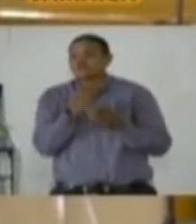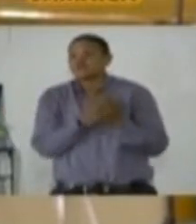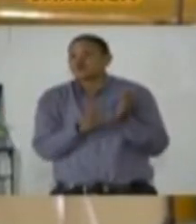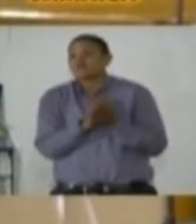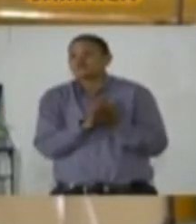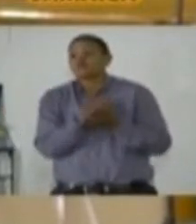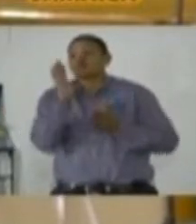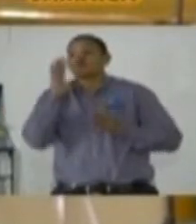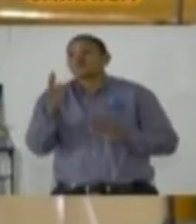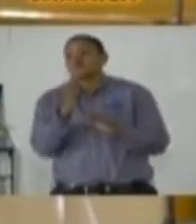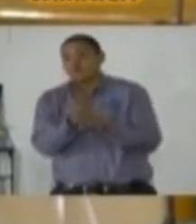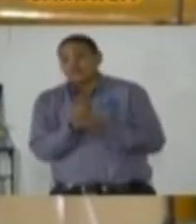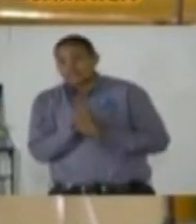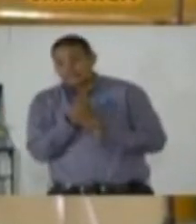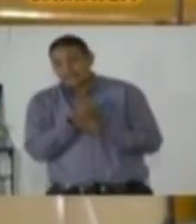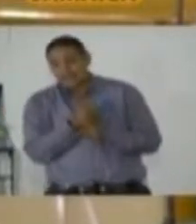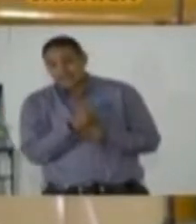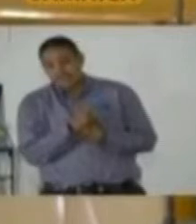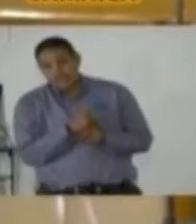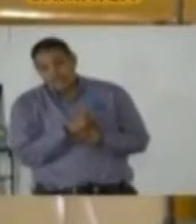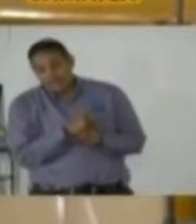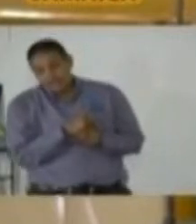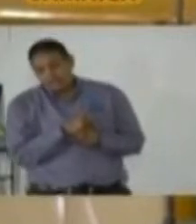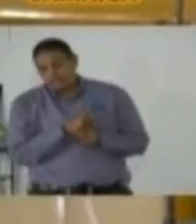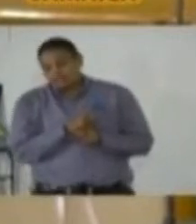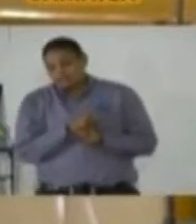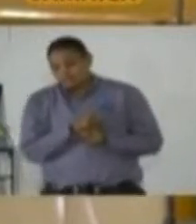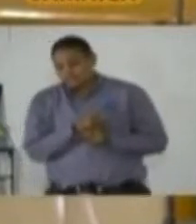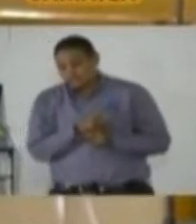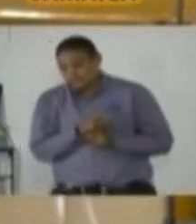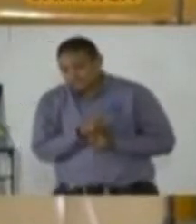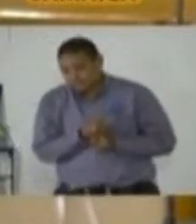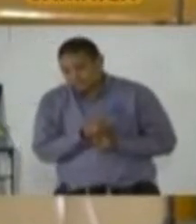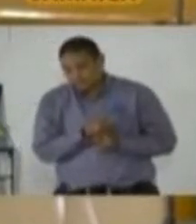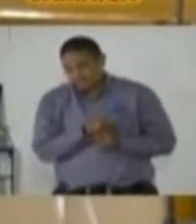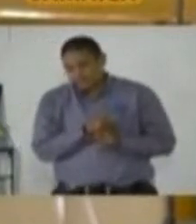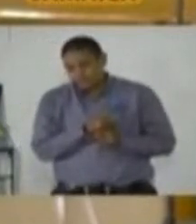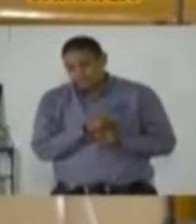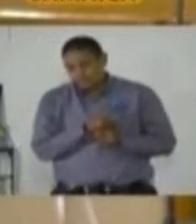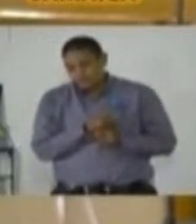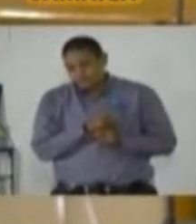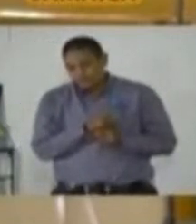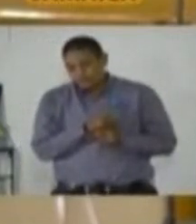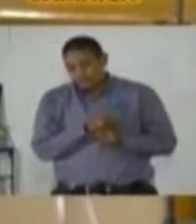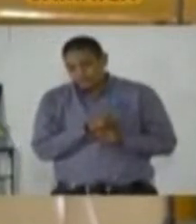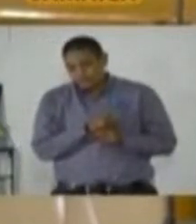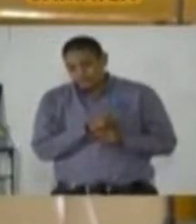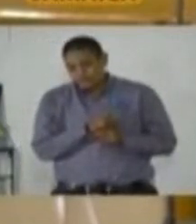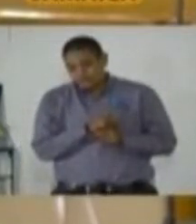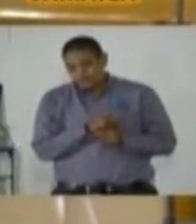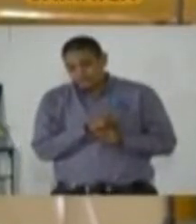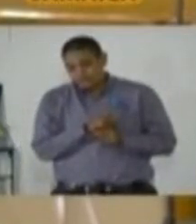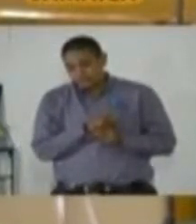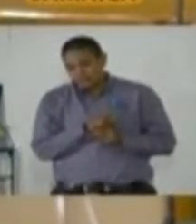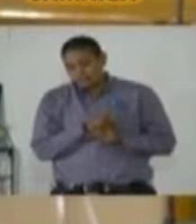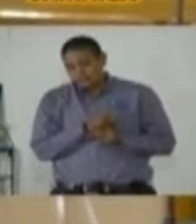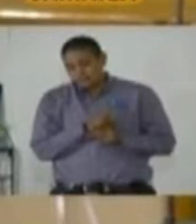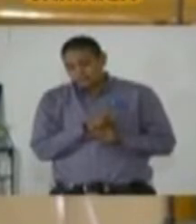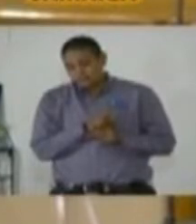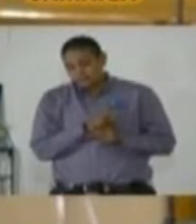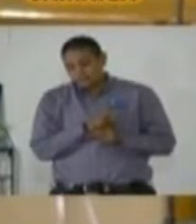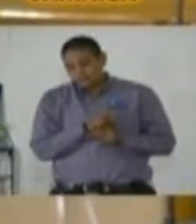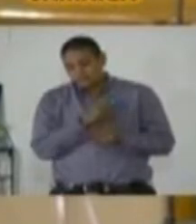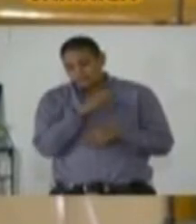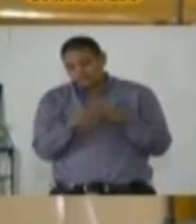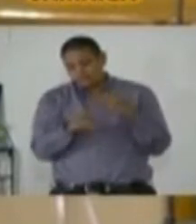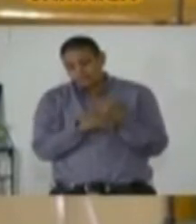getting CCTV surveillance systems to improve school safety and security. Also, we're working closely